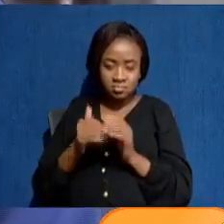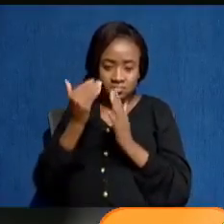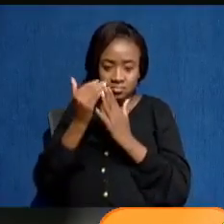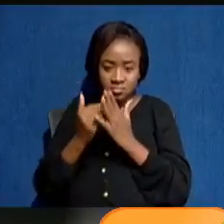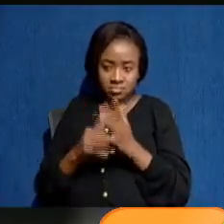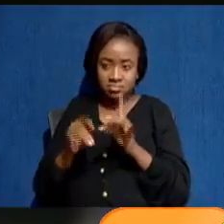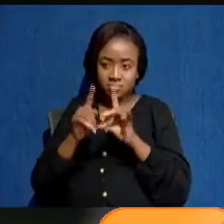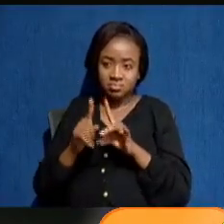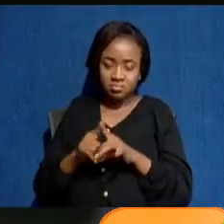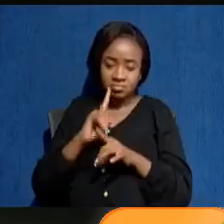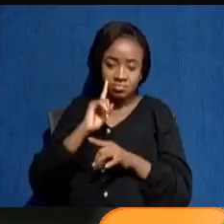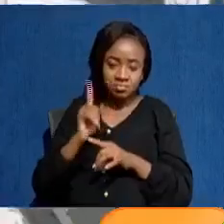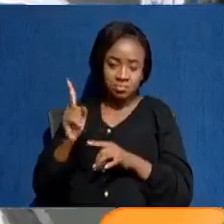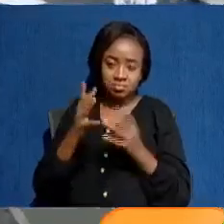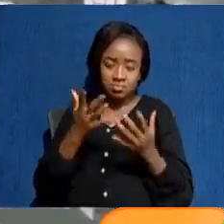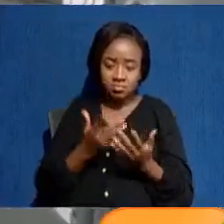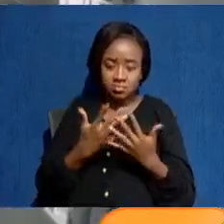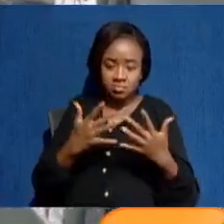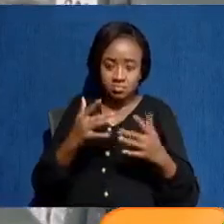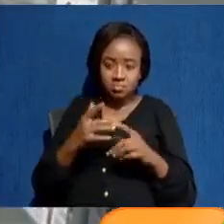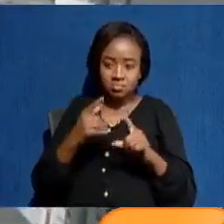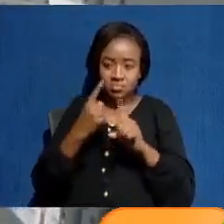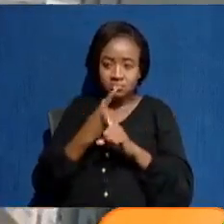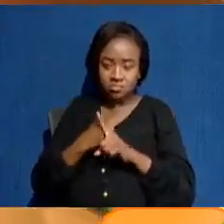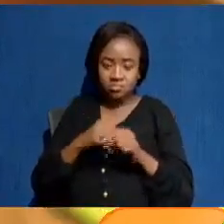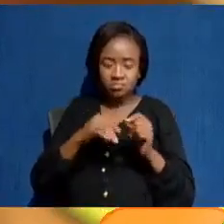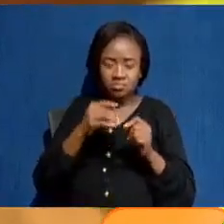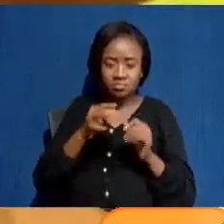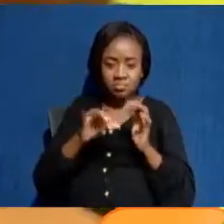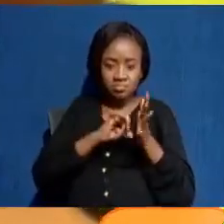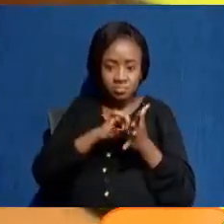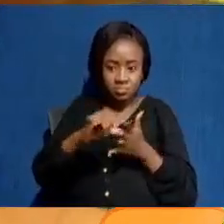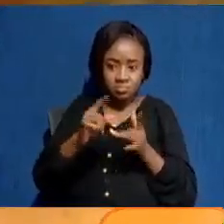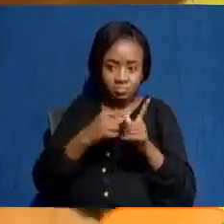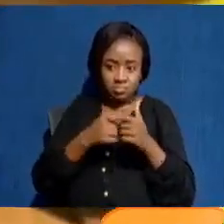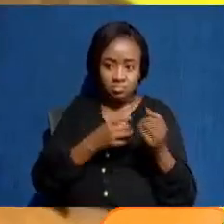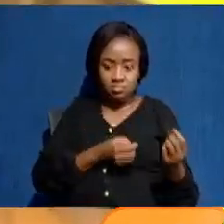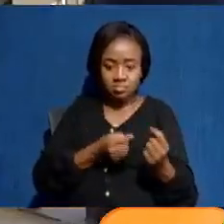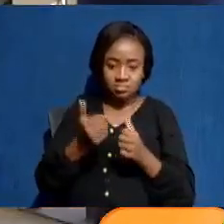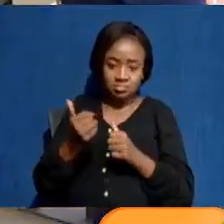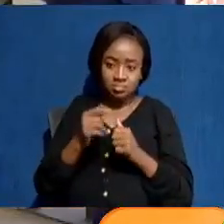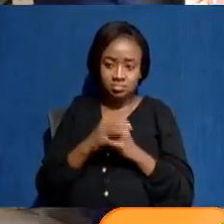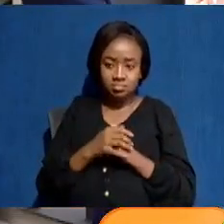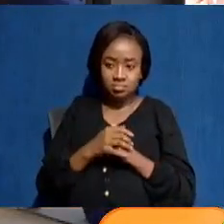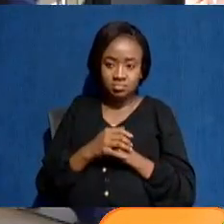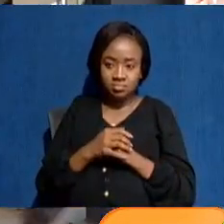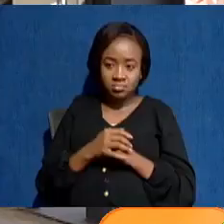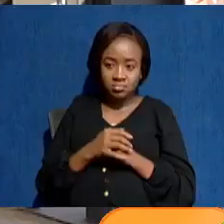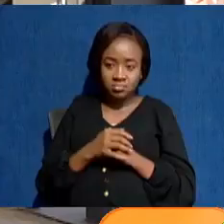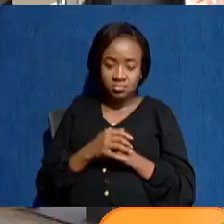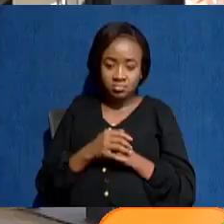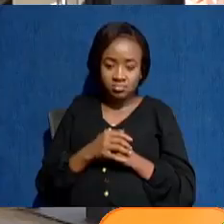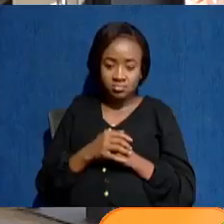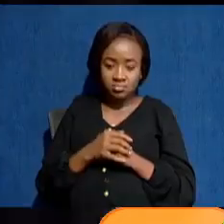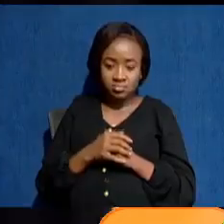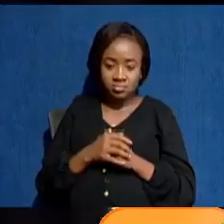delivery. In the warehouse, staff pack supplies, label them, and load them into the drones. A fully charged battery goes in,